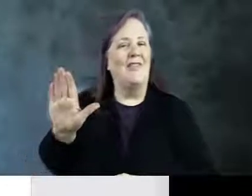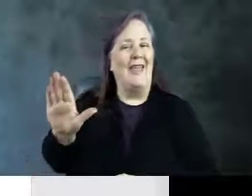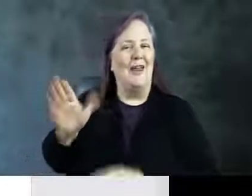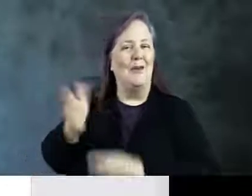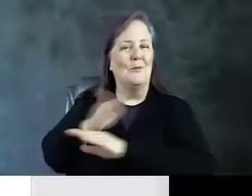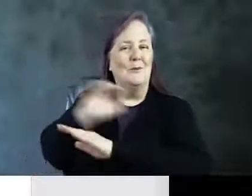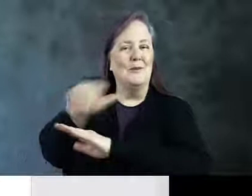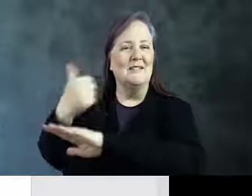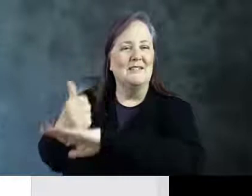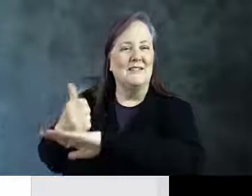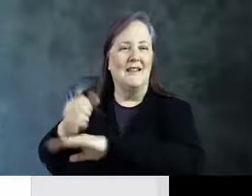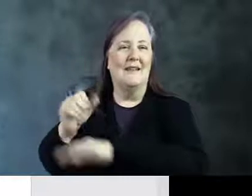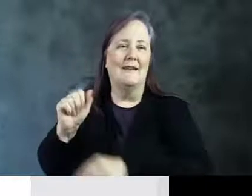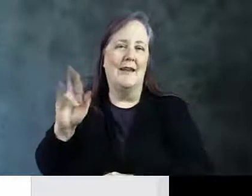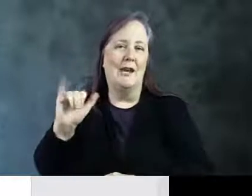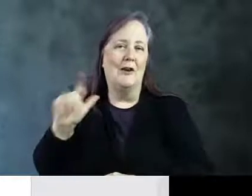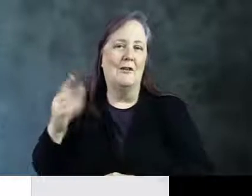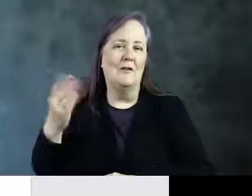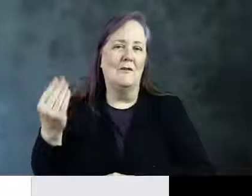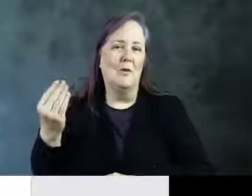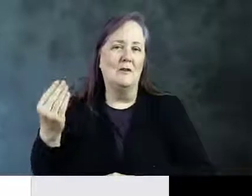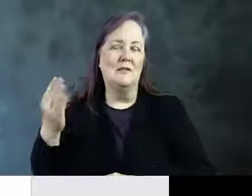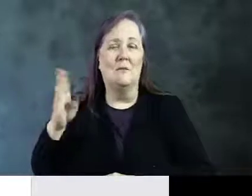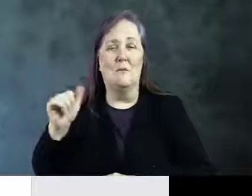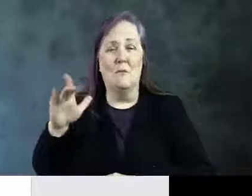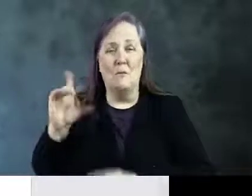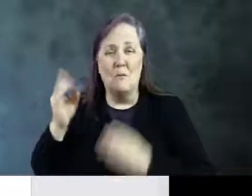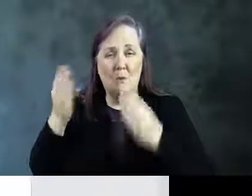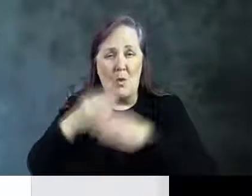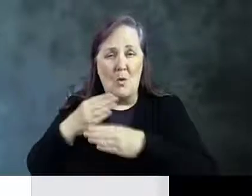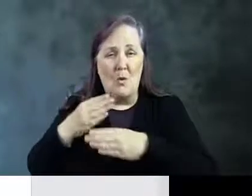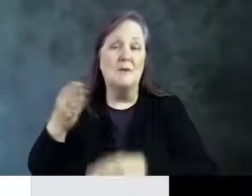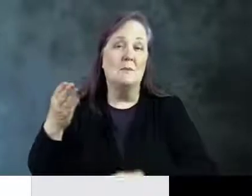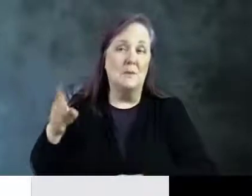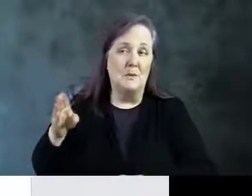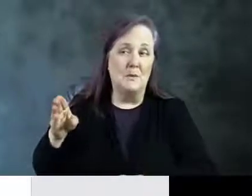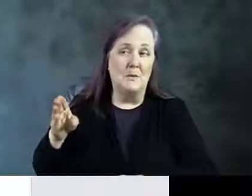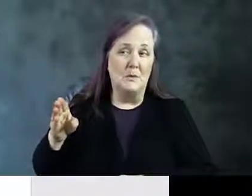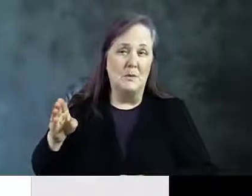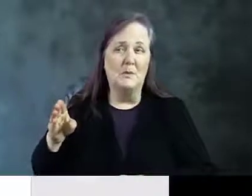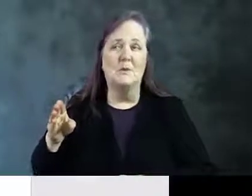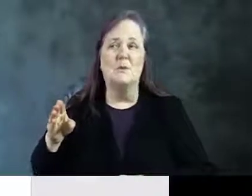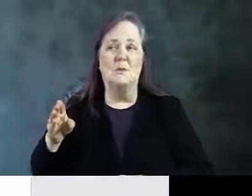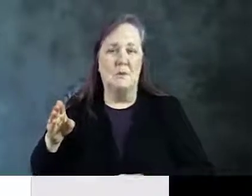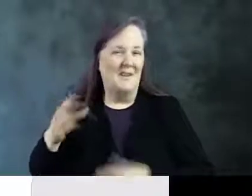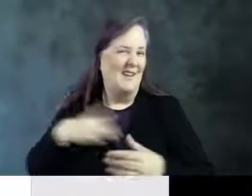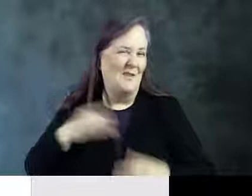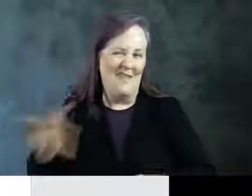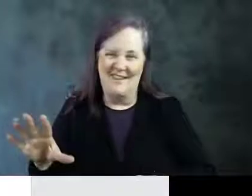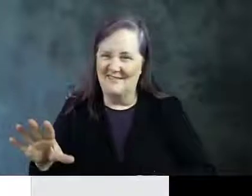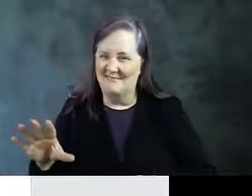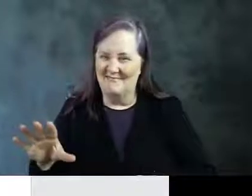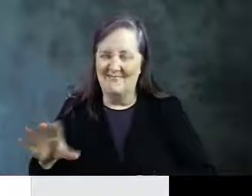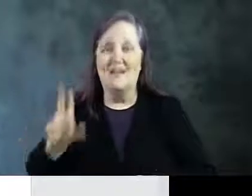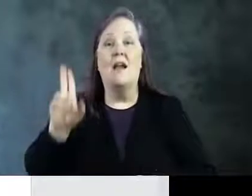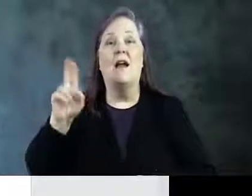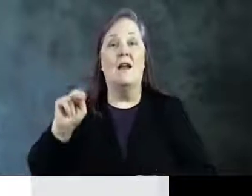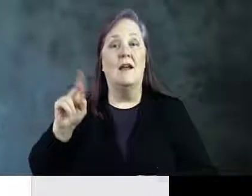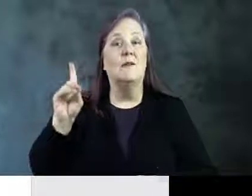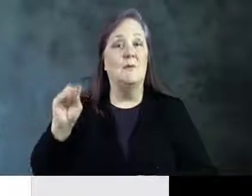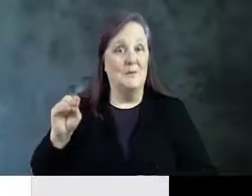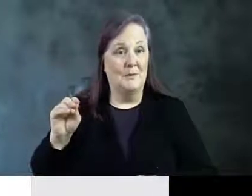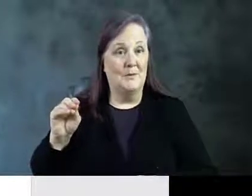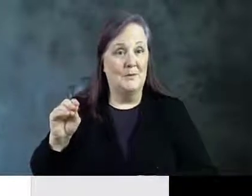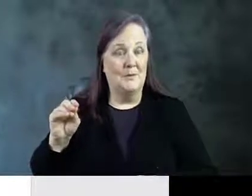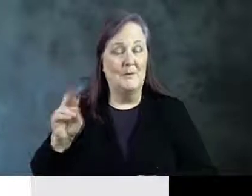is an Arial 14 bold and blue font. I again don't like that. I'm going to hit undo, and I'm going